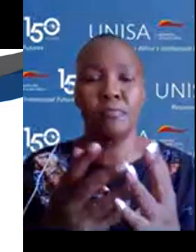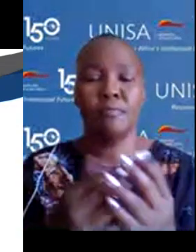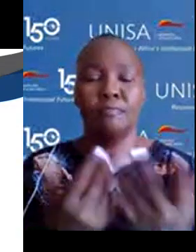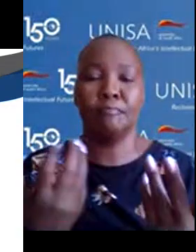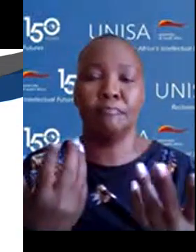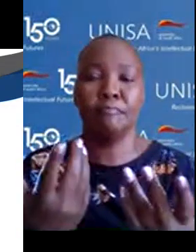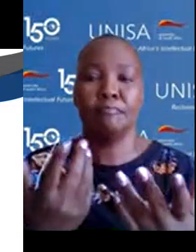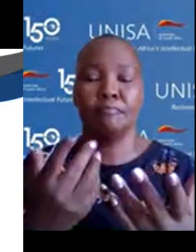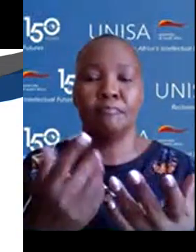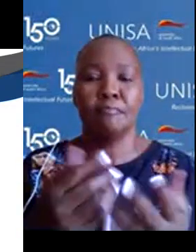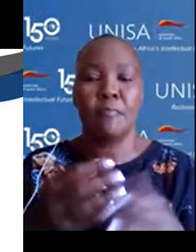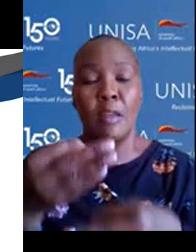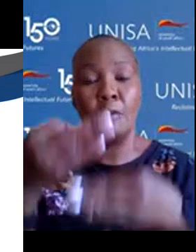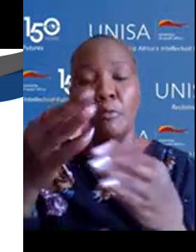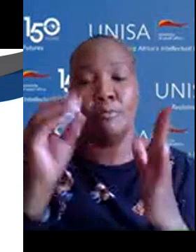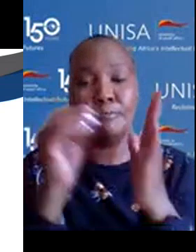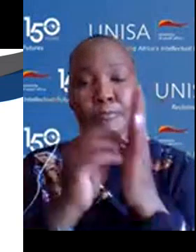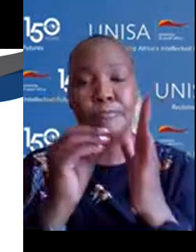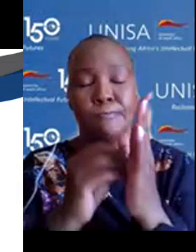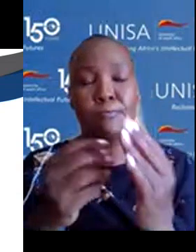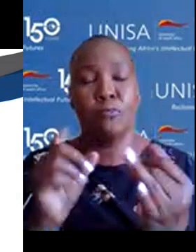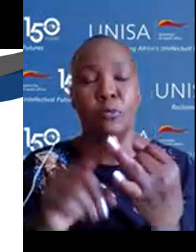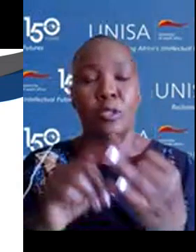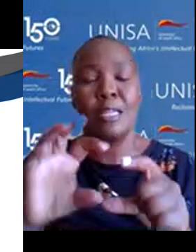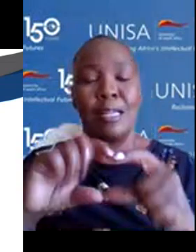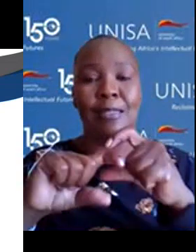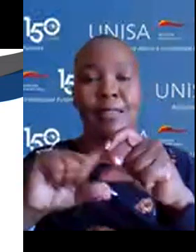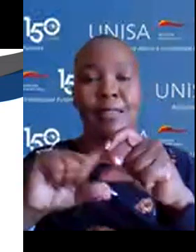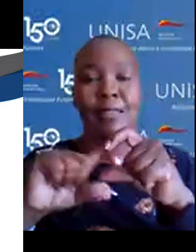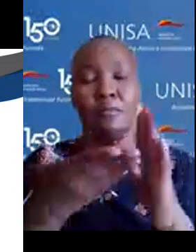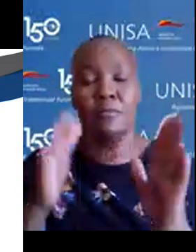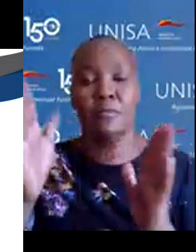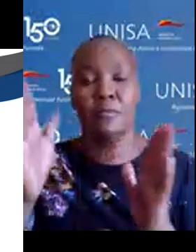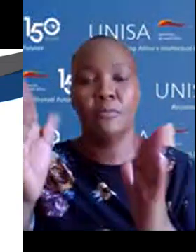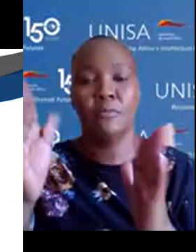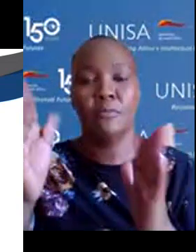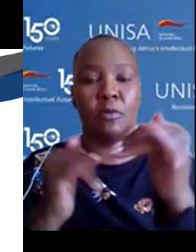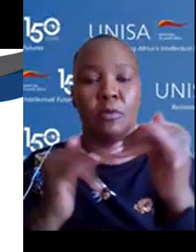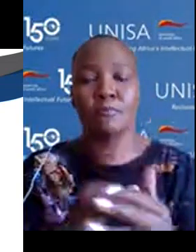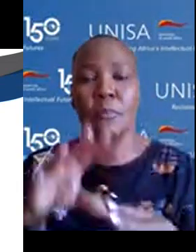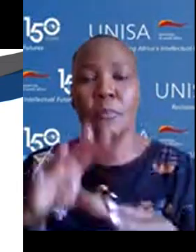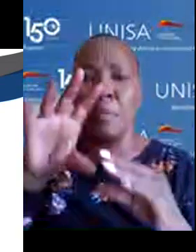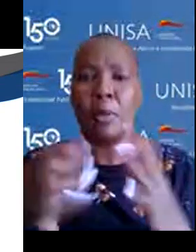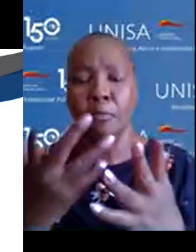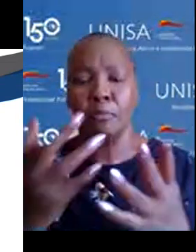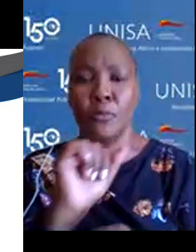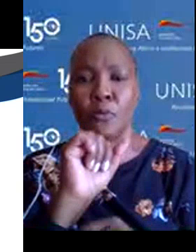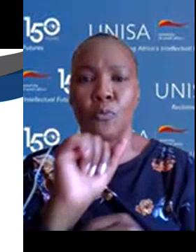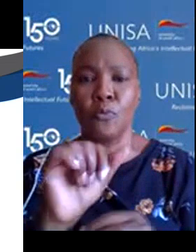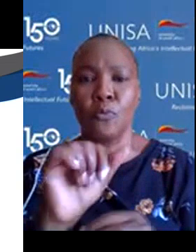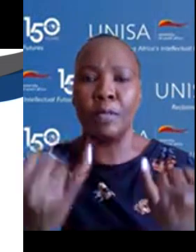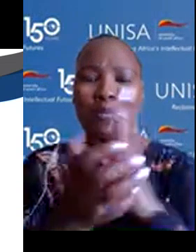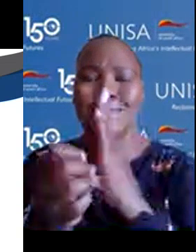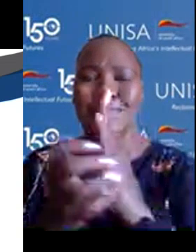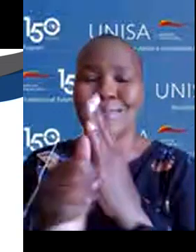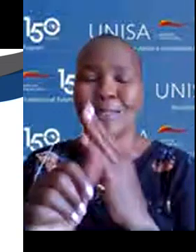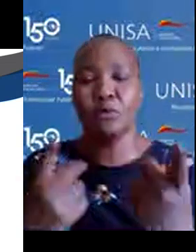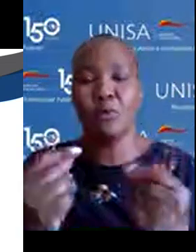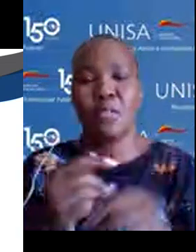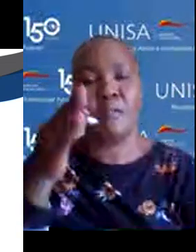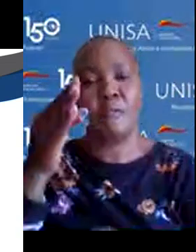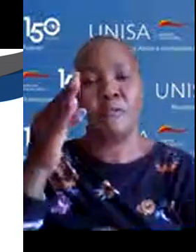the form as well. So this really just helps us to get established what is your current skills. So when we do this in the future, we know where